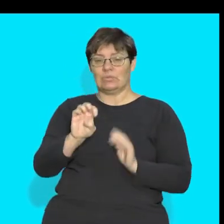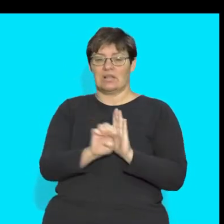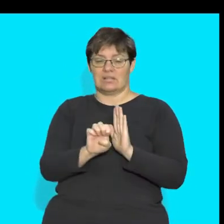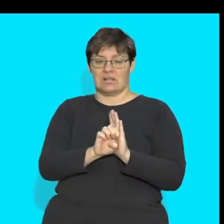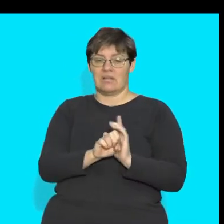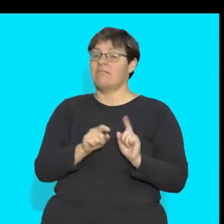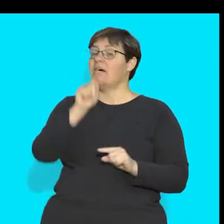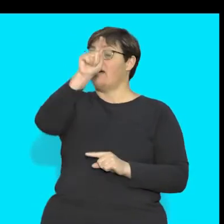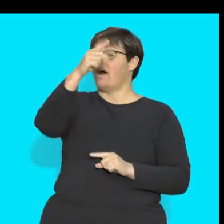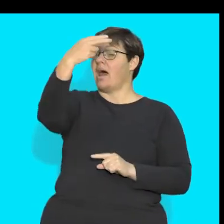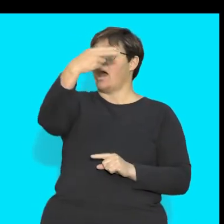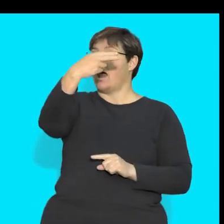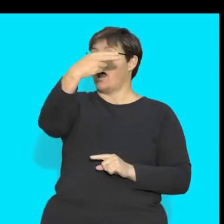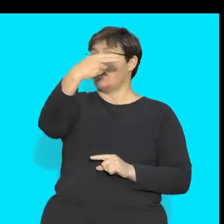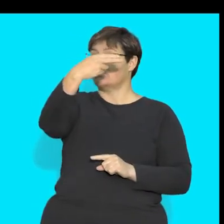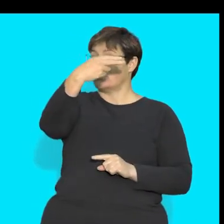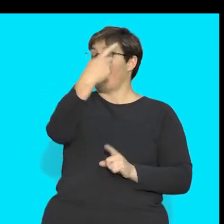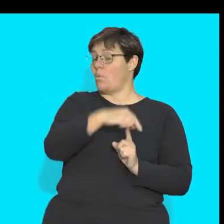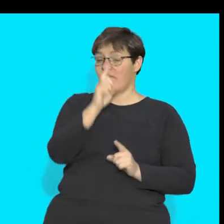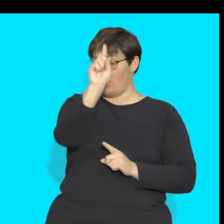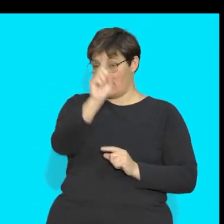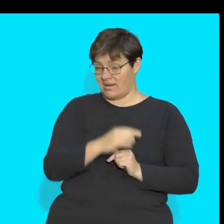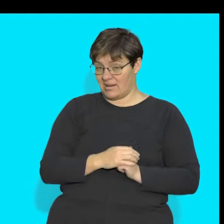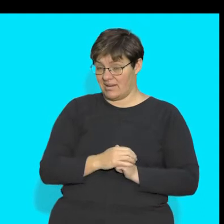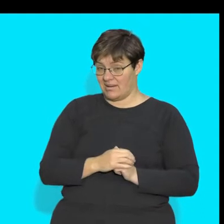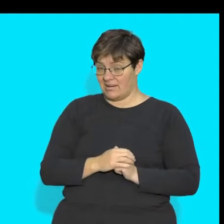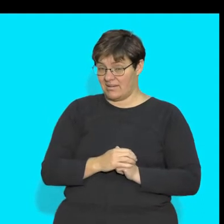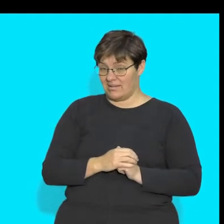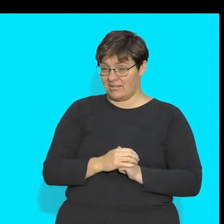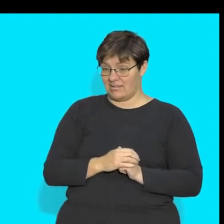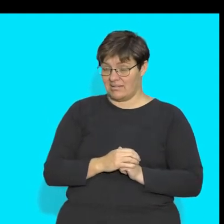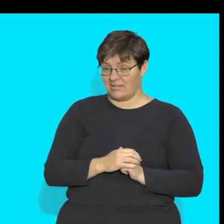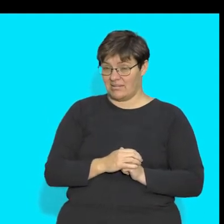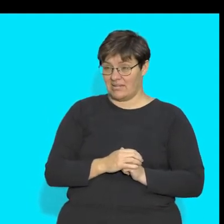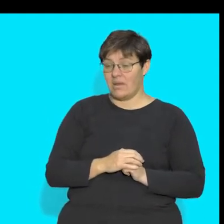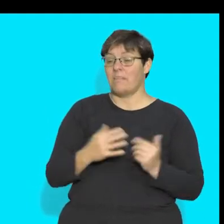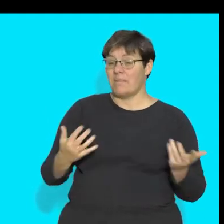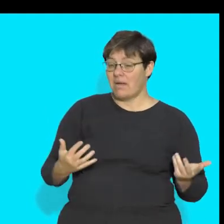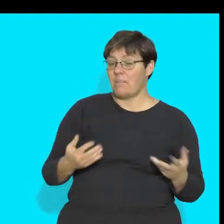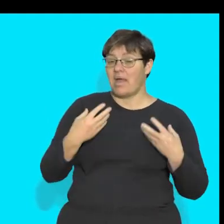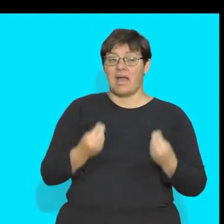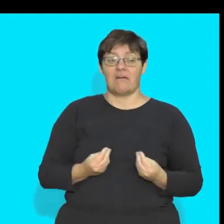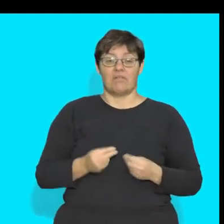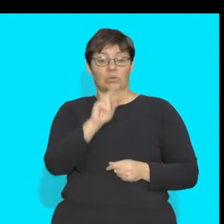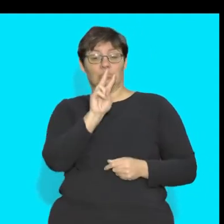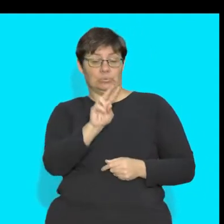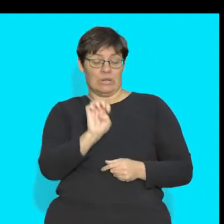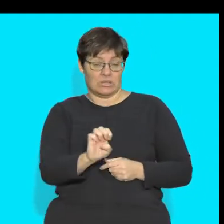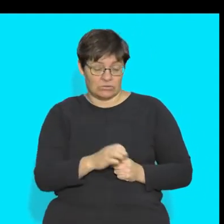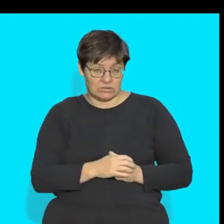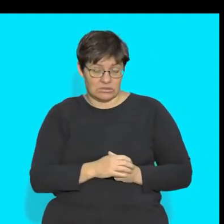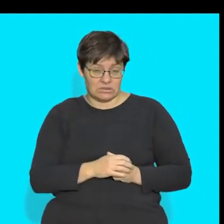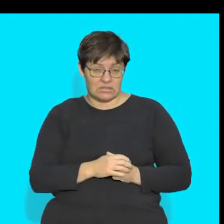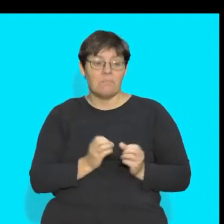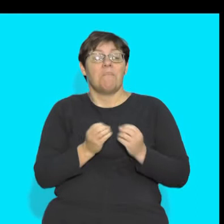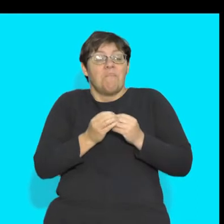electrons, hydrogen only has 1. So there's very little its tiny little electron can do, whereas when I have 2